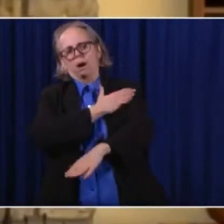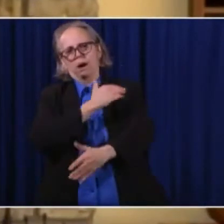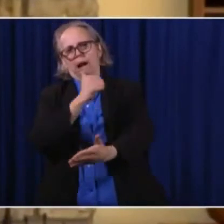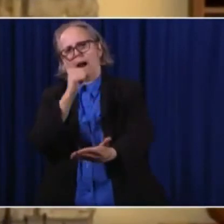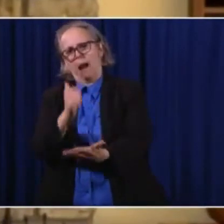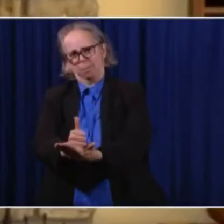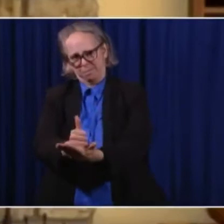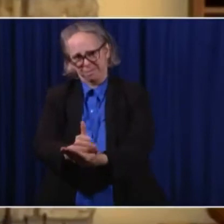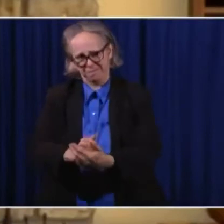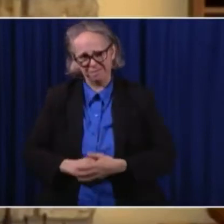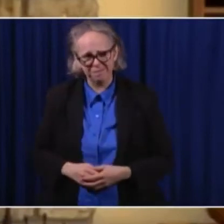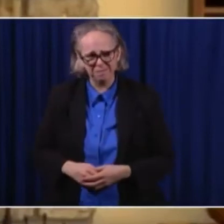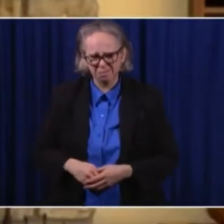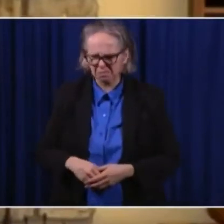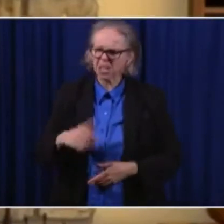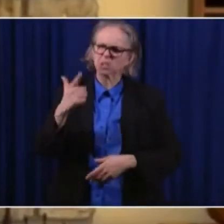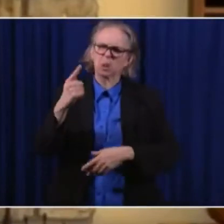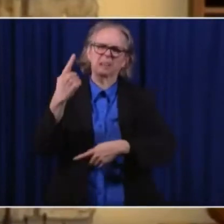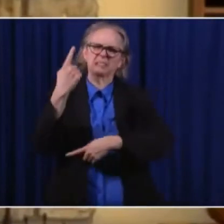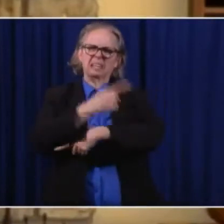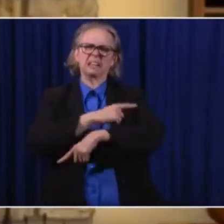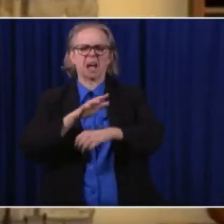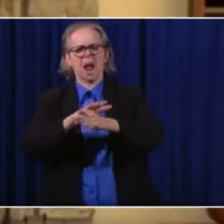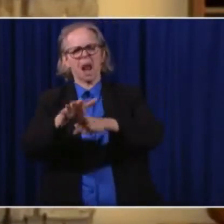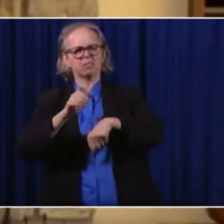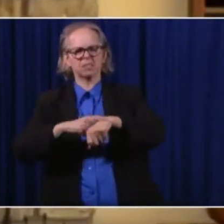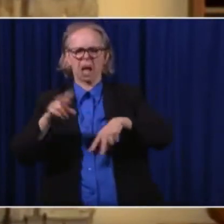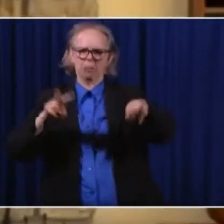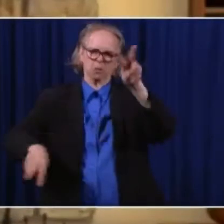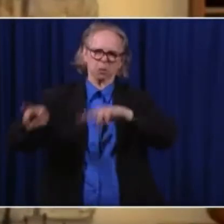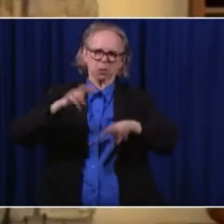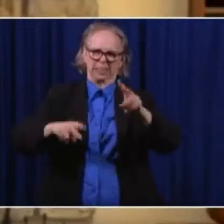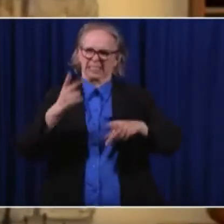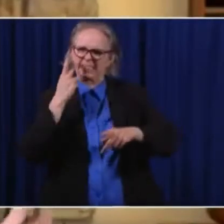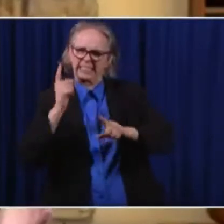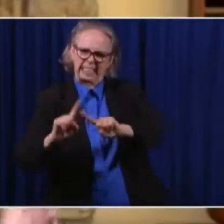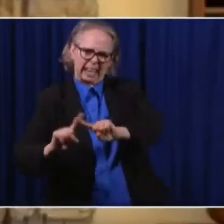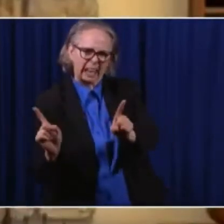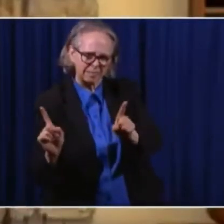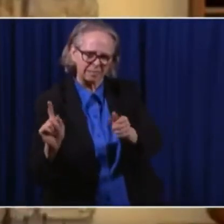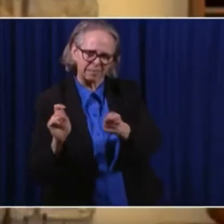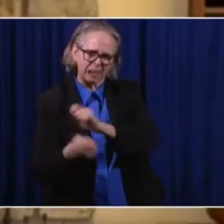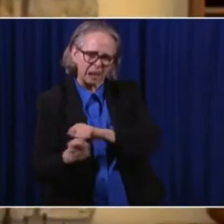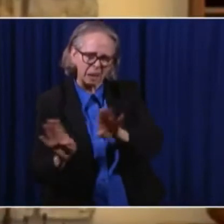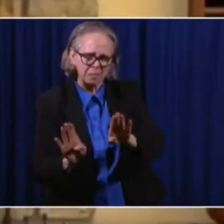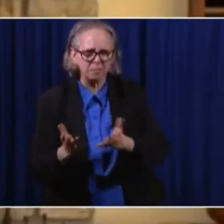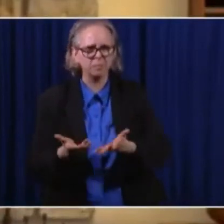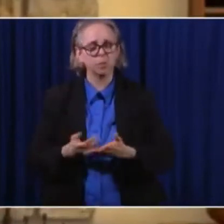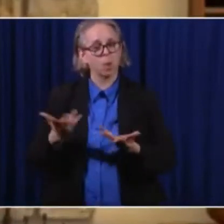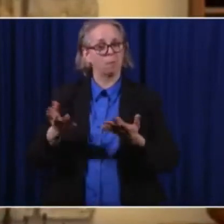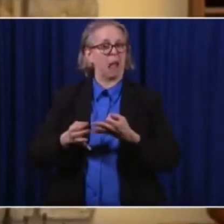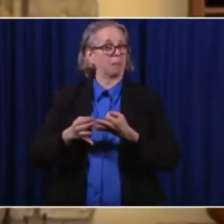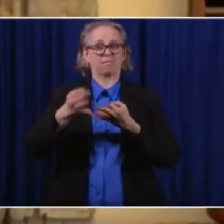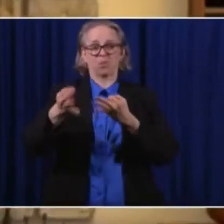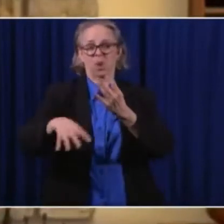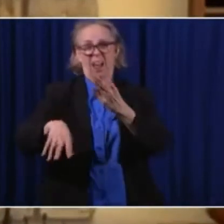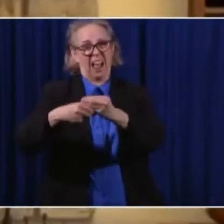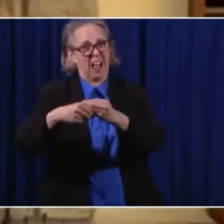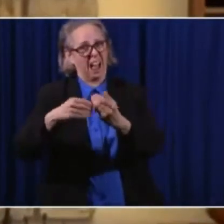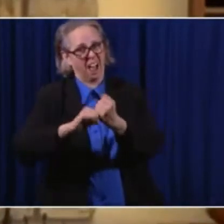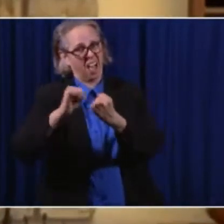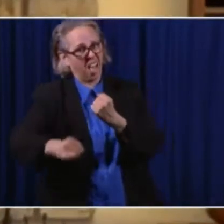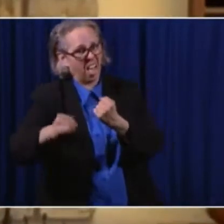run for 21 days. We may have to take much more drastic action. We don't know. We may be able to